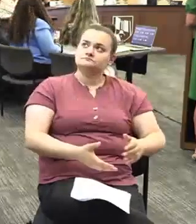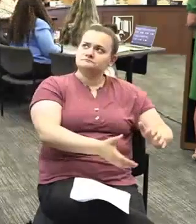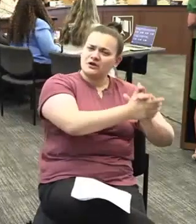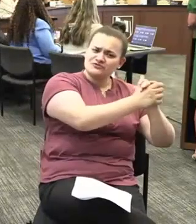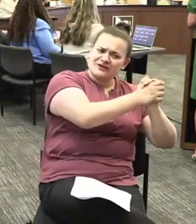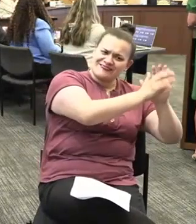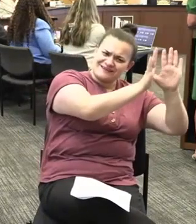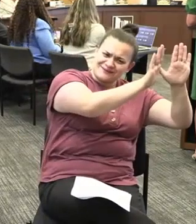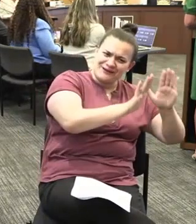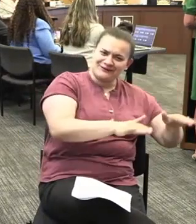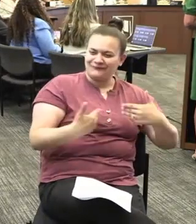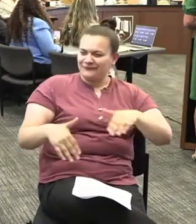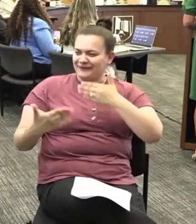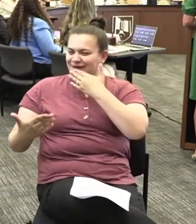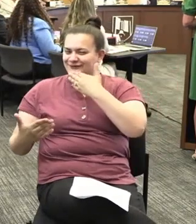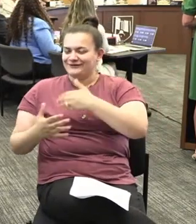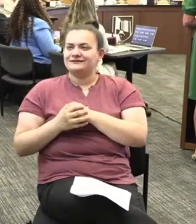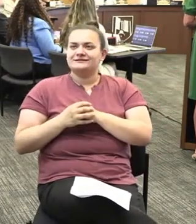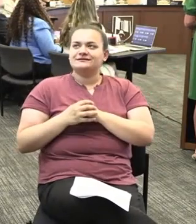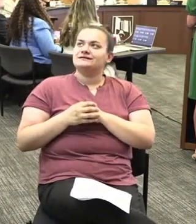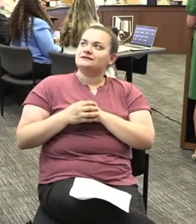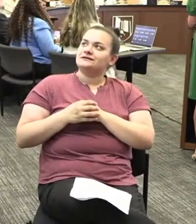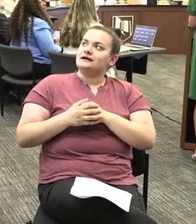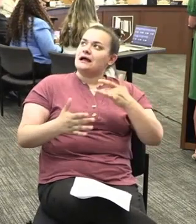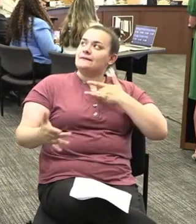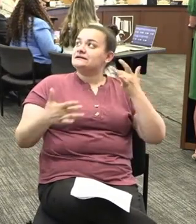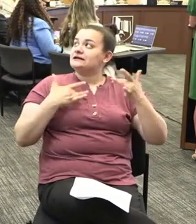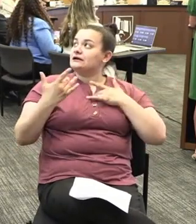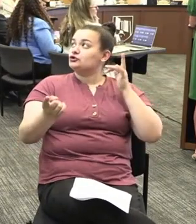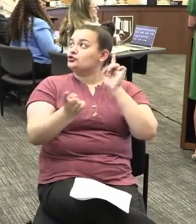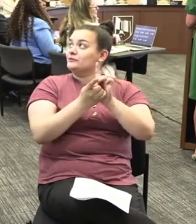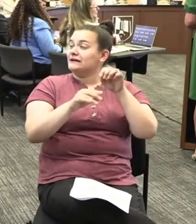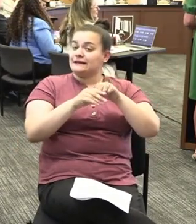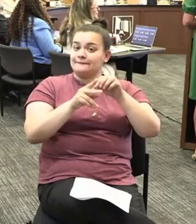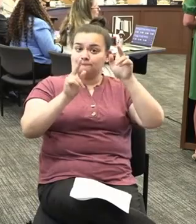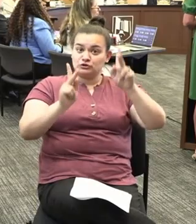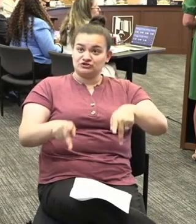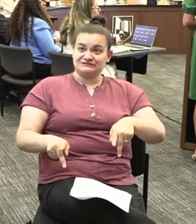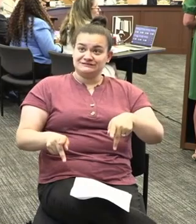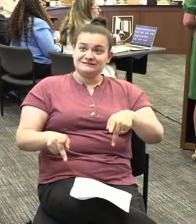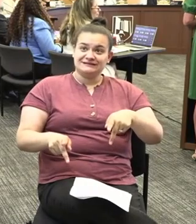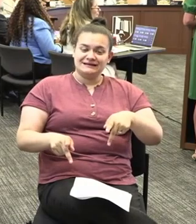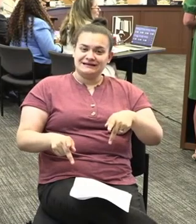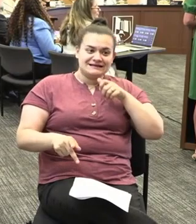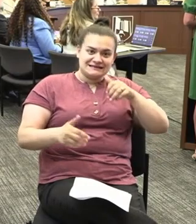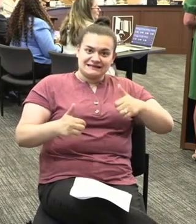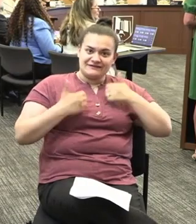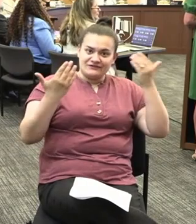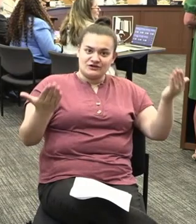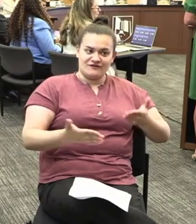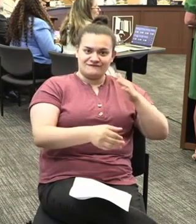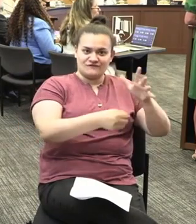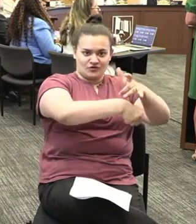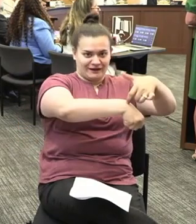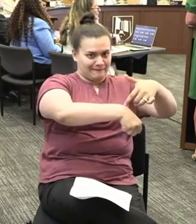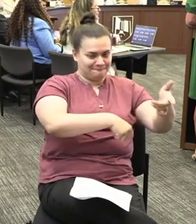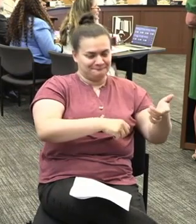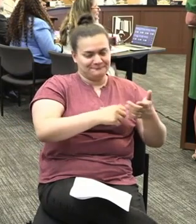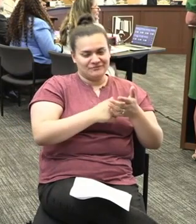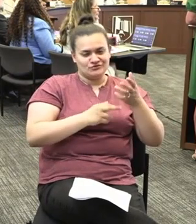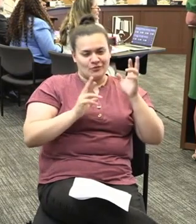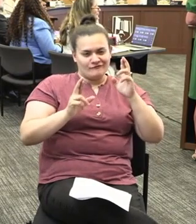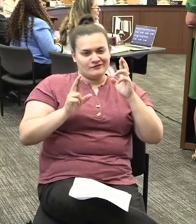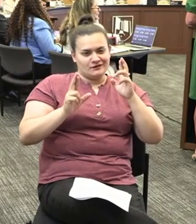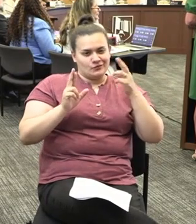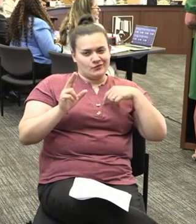Congratulations. That's amazing. Thank you. Thank you. I'm excited to meet him in person. He doesn't live here full time, so hoping